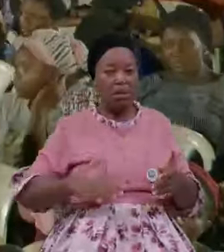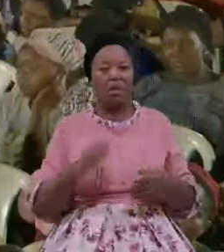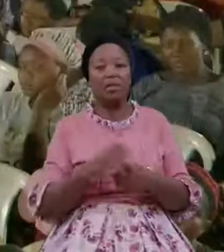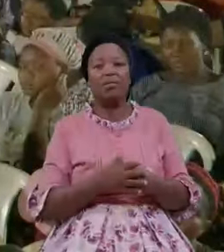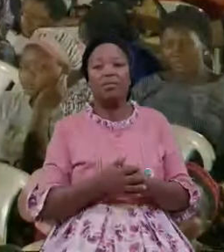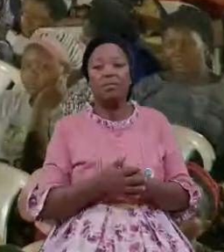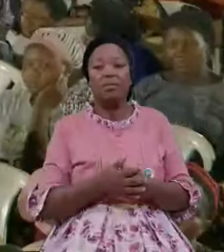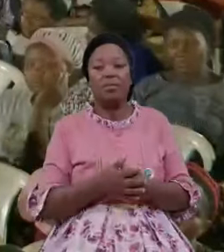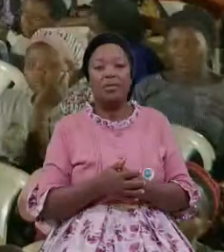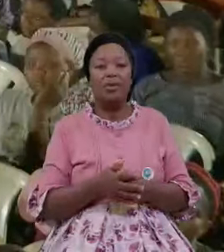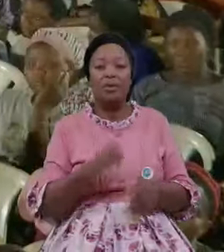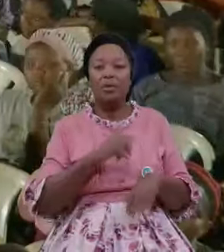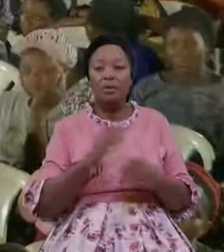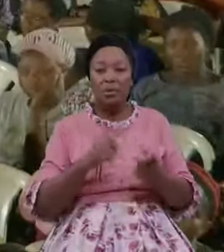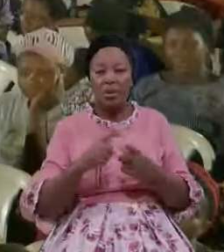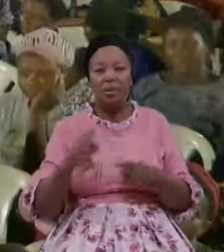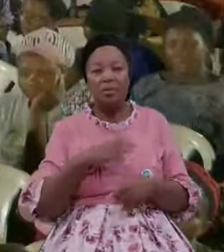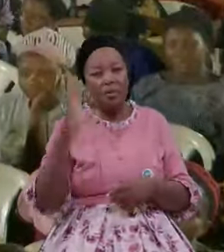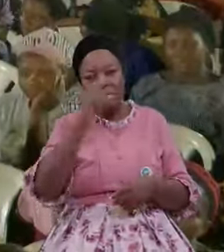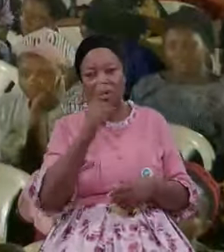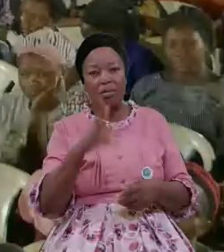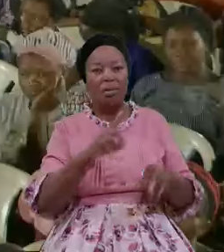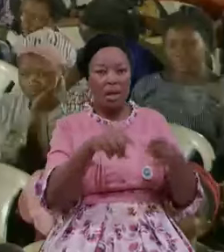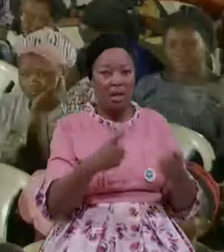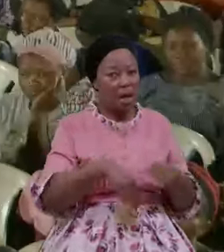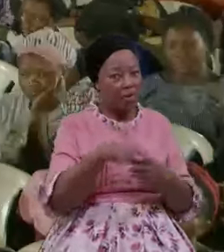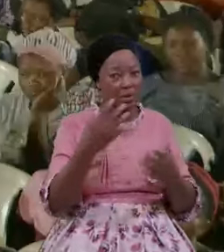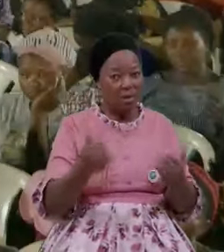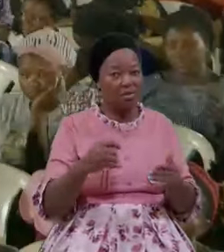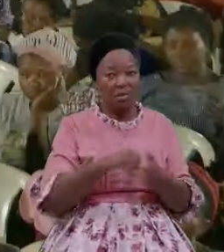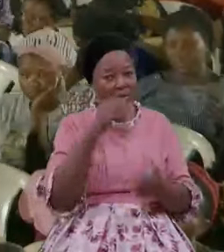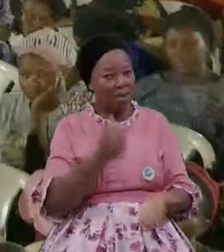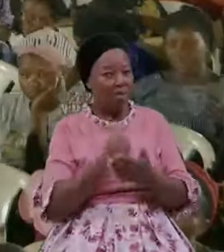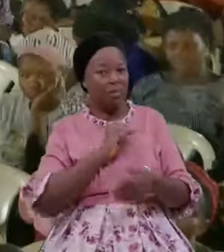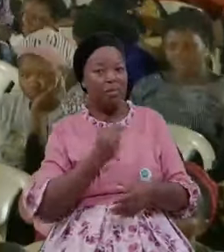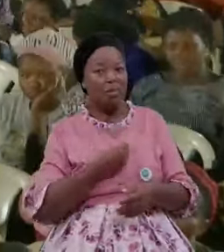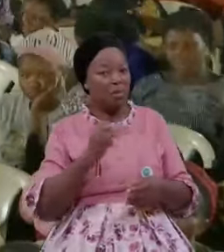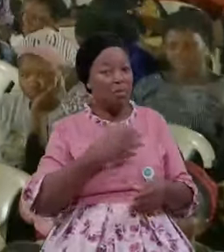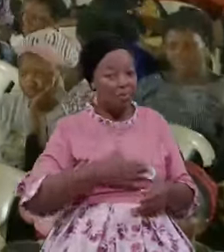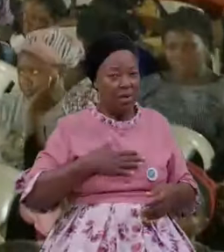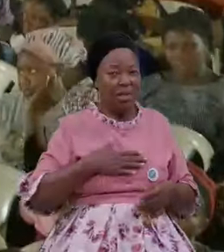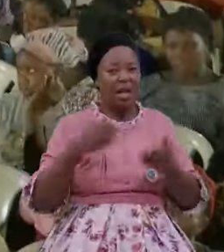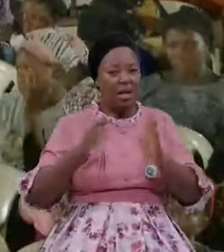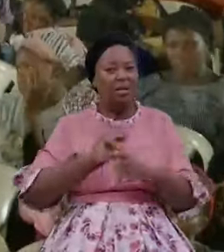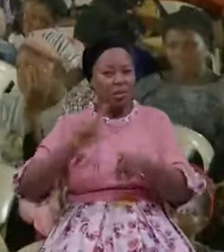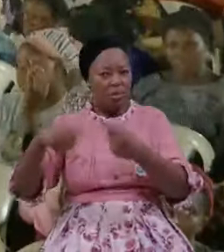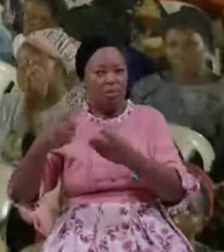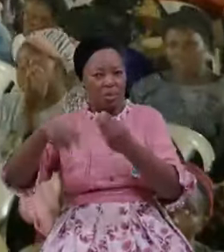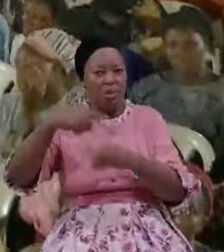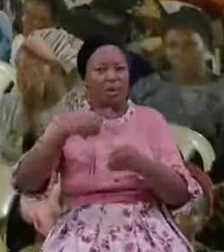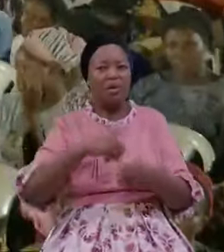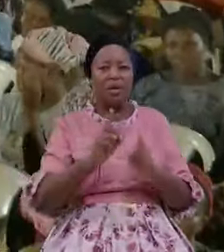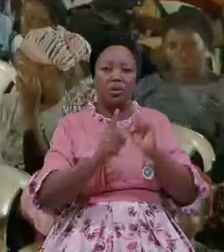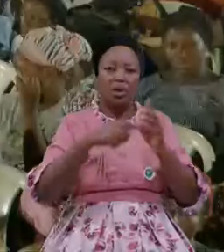out, that person is no more connected with the convener. Please, because you shall be sent a message to them for